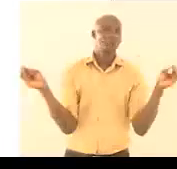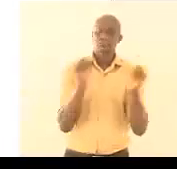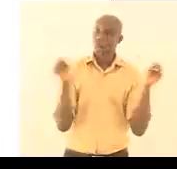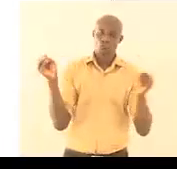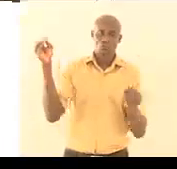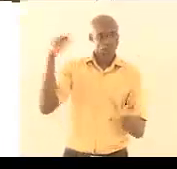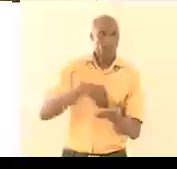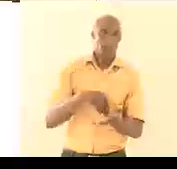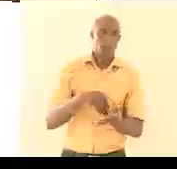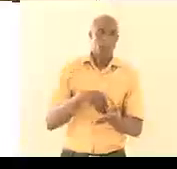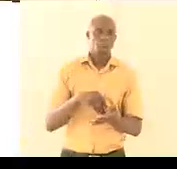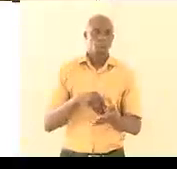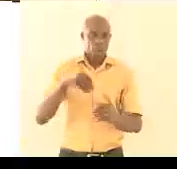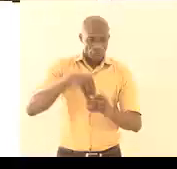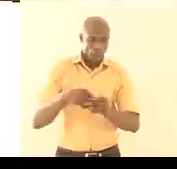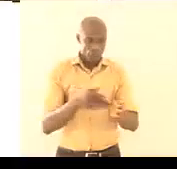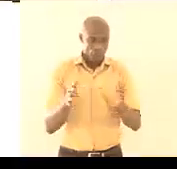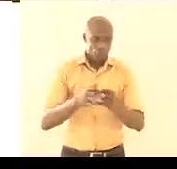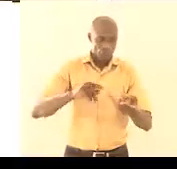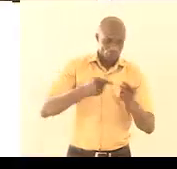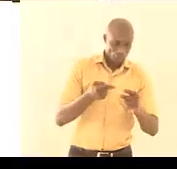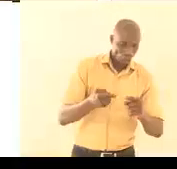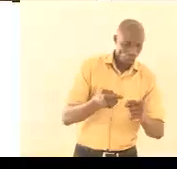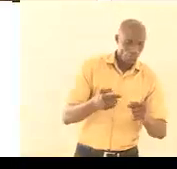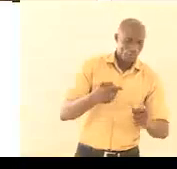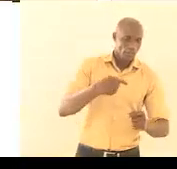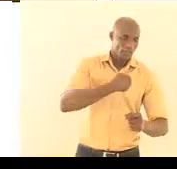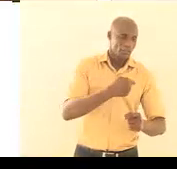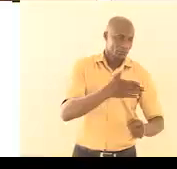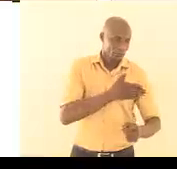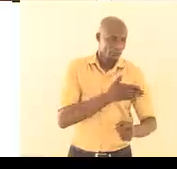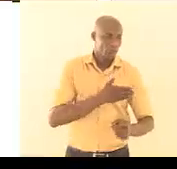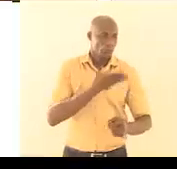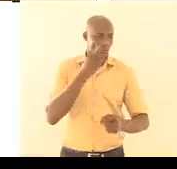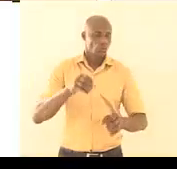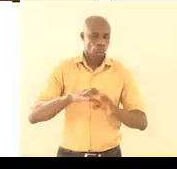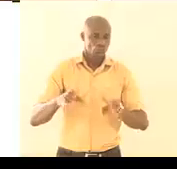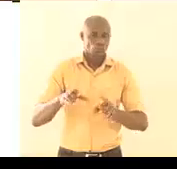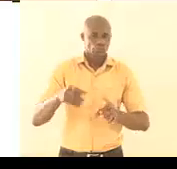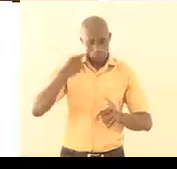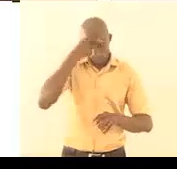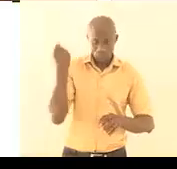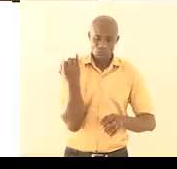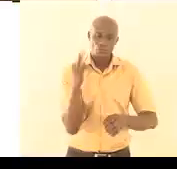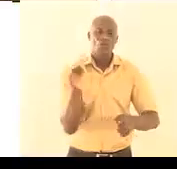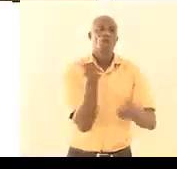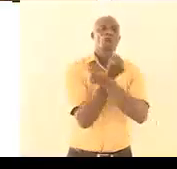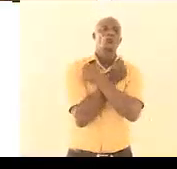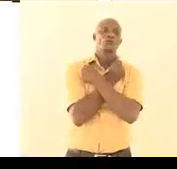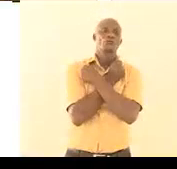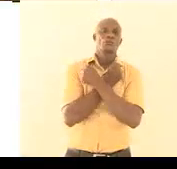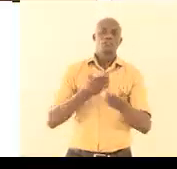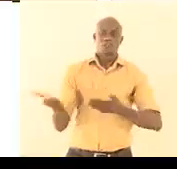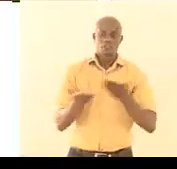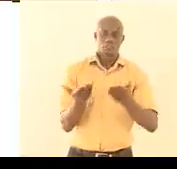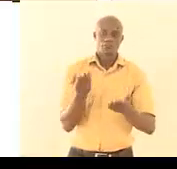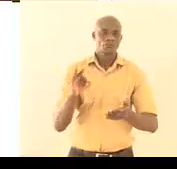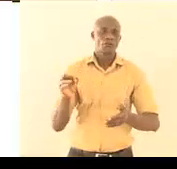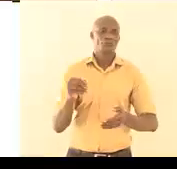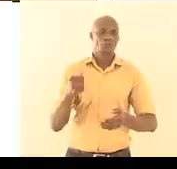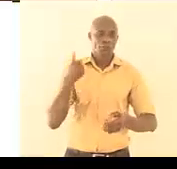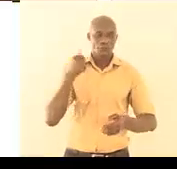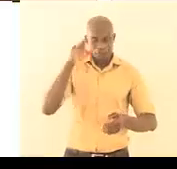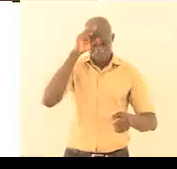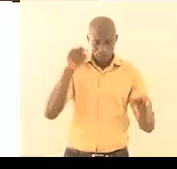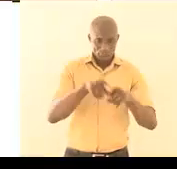more. In Jesus, the wounds and the scars we endure on account of love or service of our fellow men and women